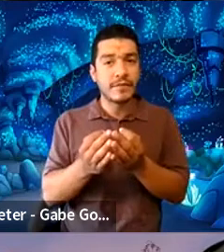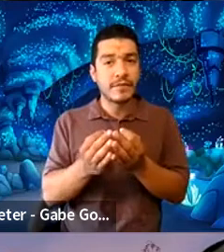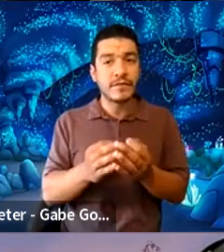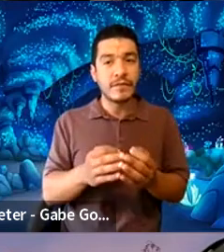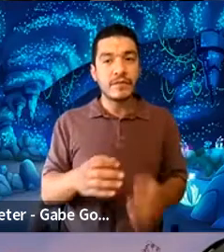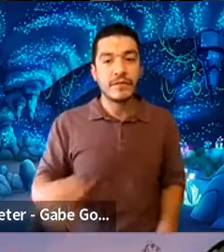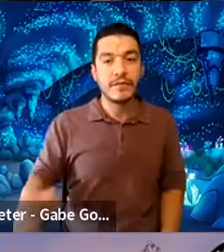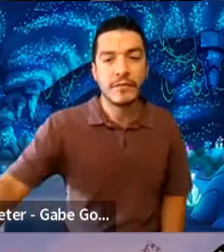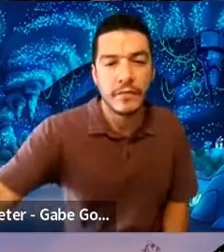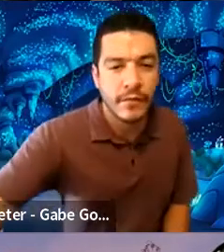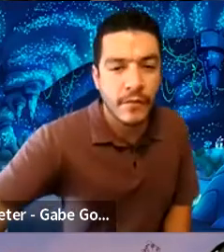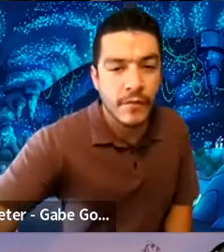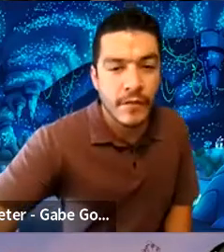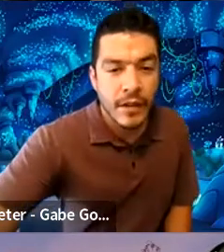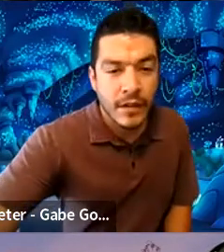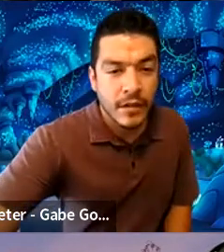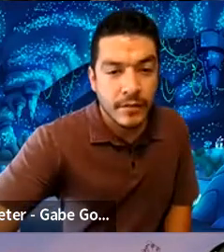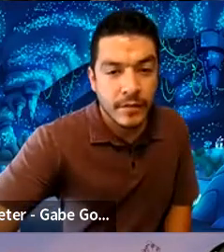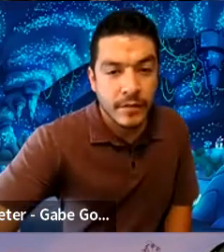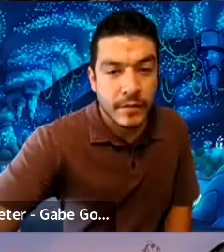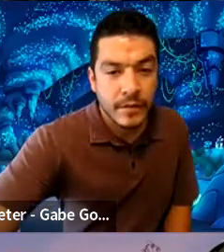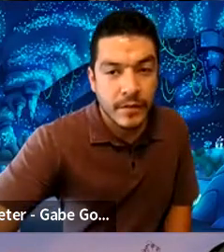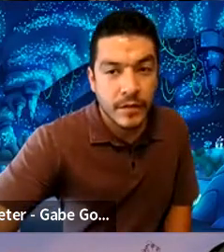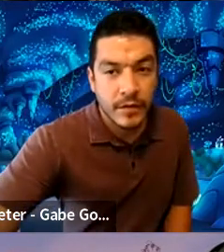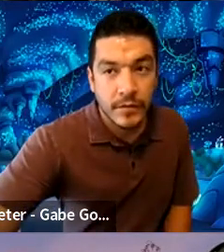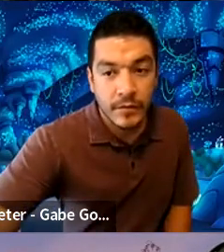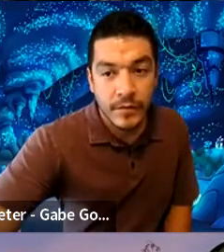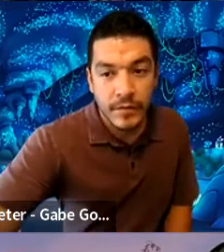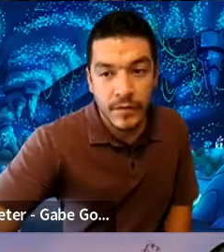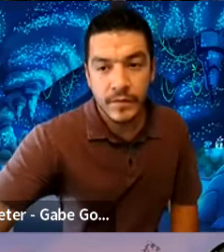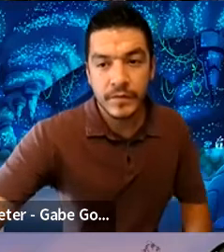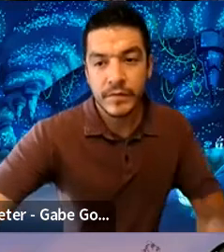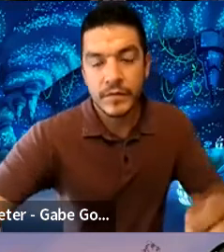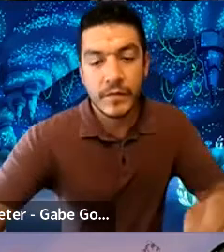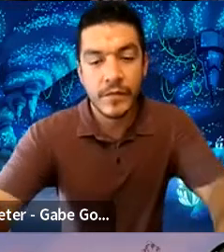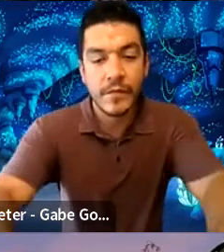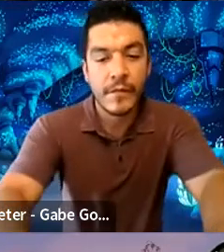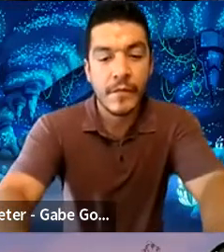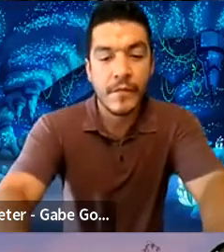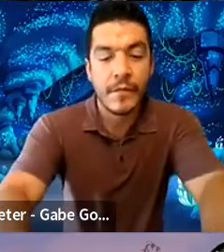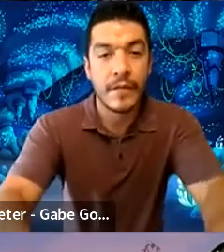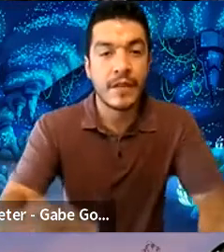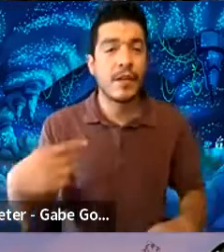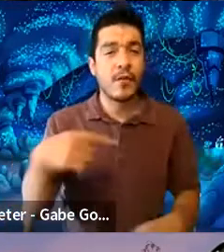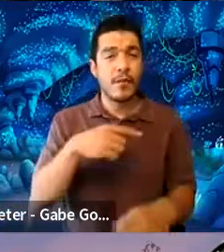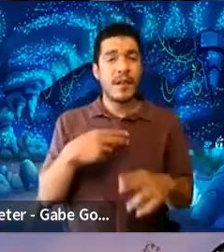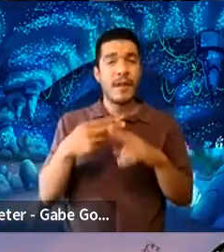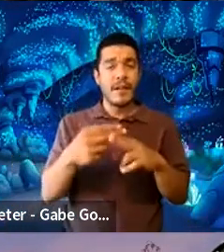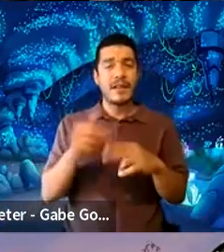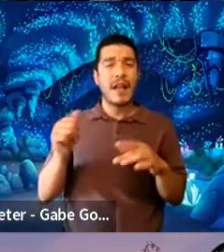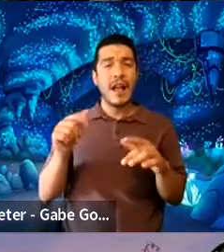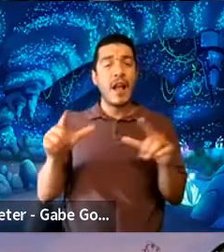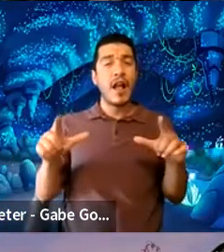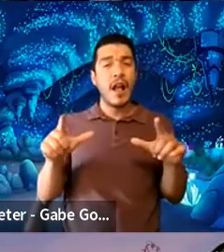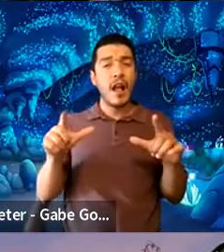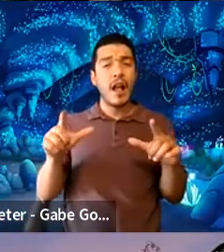Nathan, we used to meet in coffee shops. Sorry, there seems to be feedback. We met in the local coffee shops and we